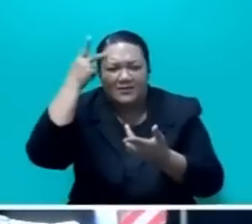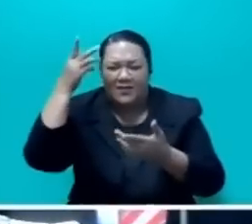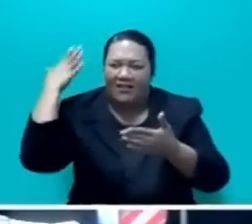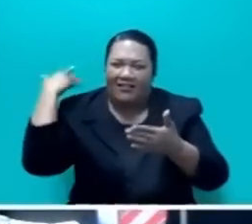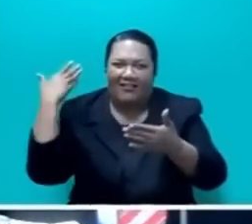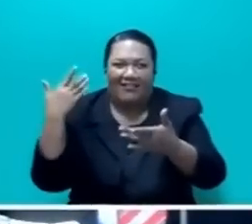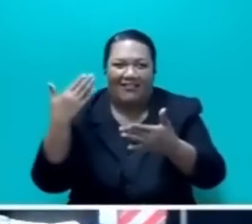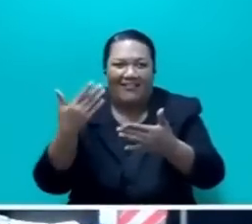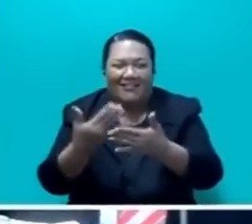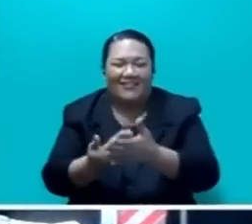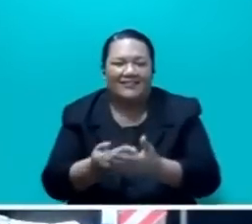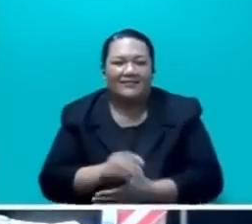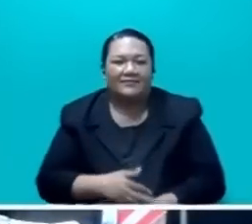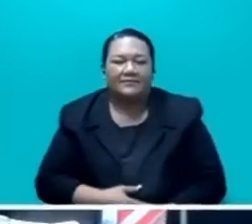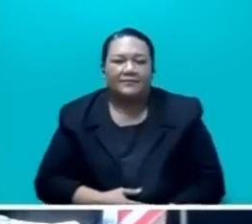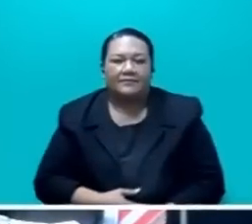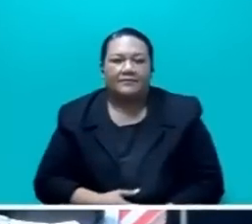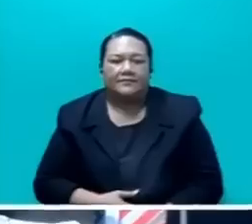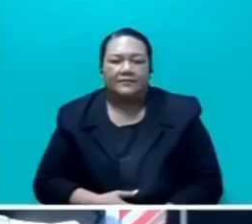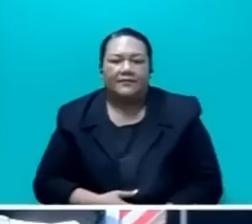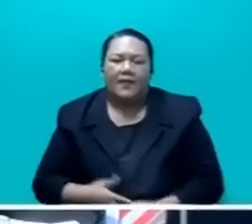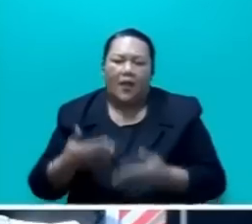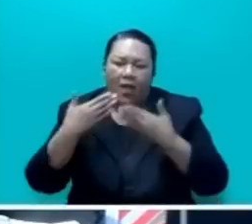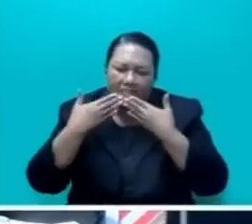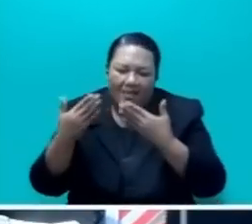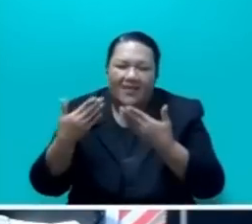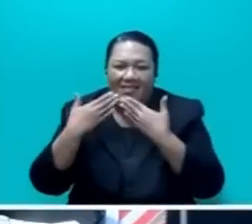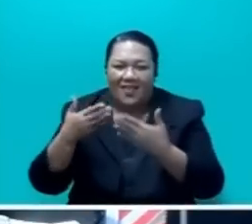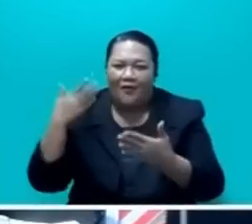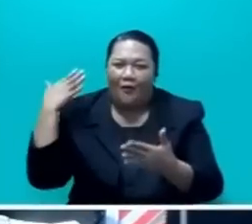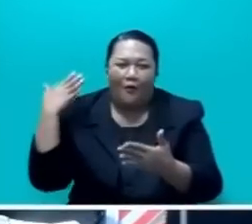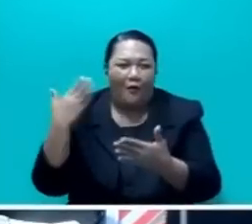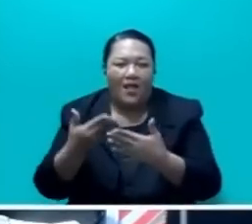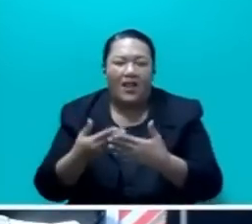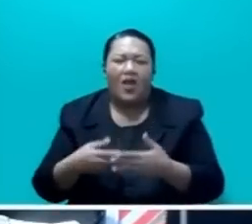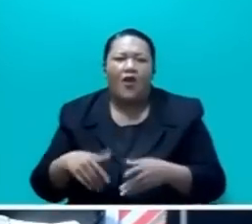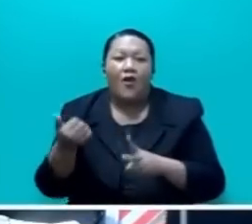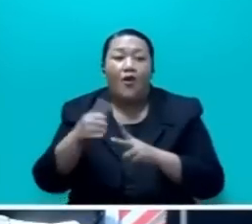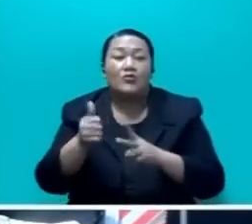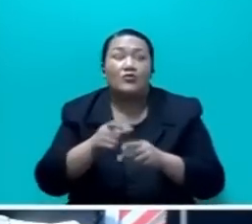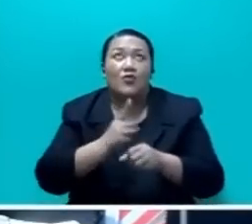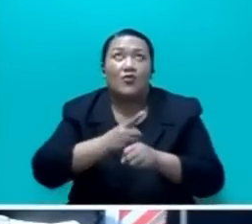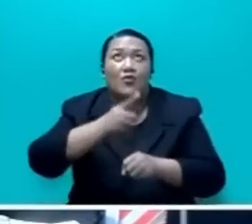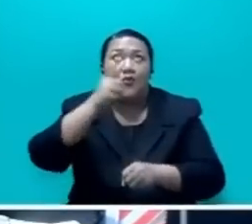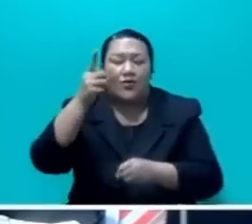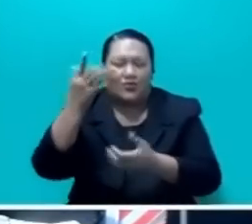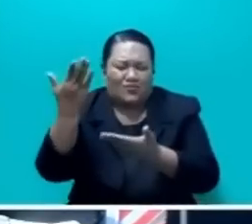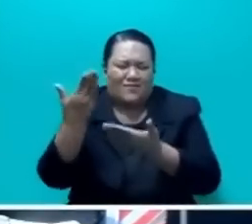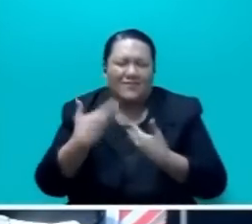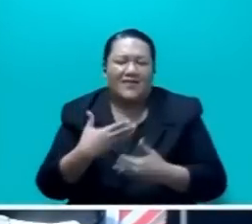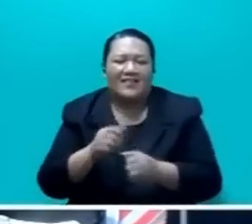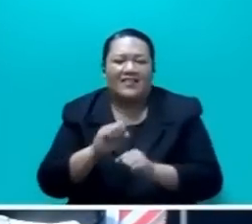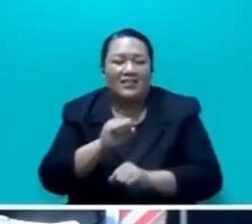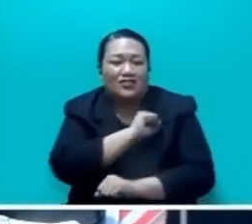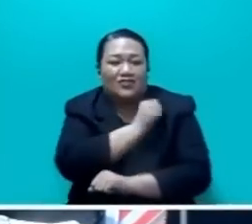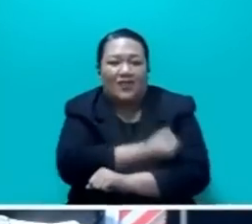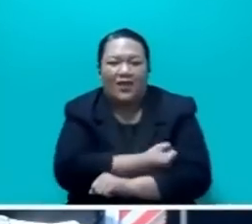Mr. Speaker, sir, I would like to thank God for giving me the strength, the wisdom,